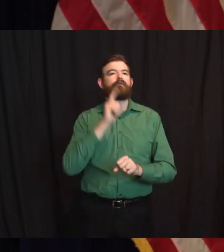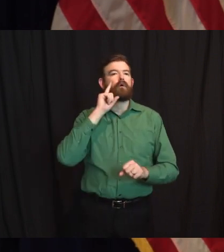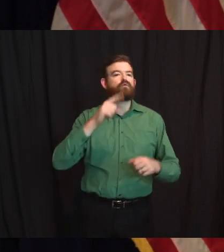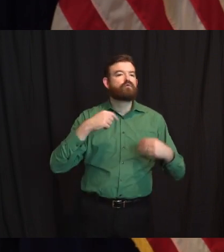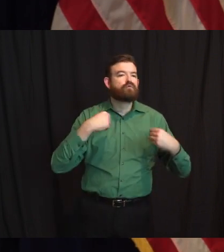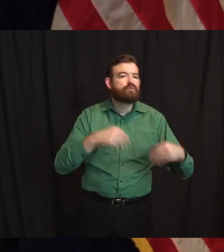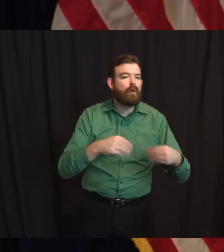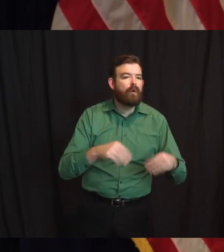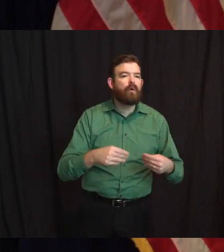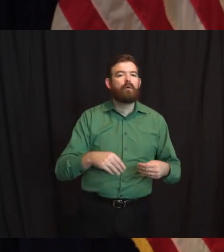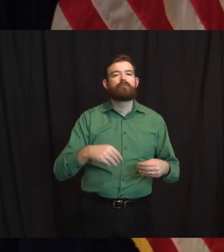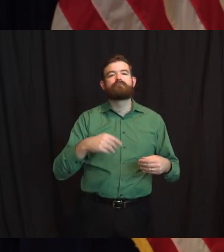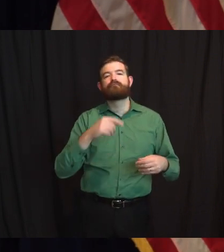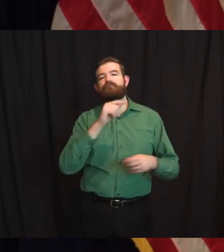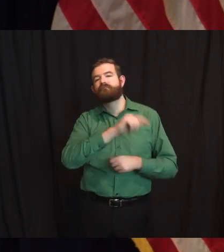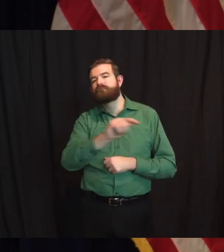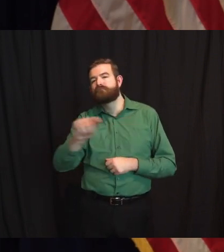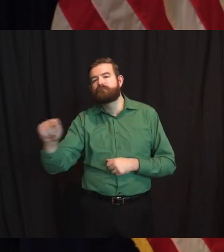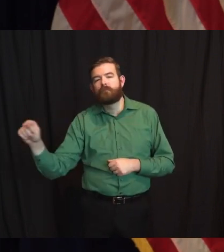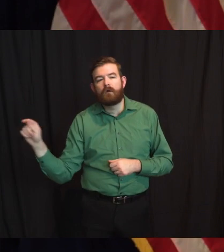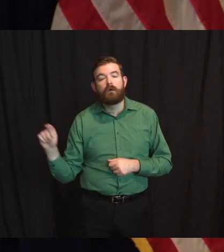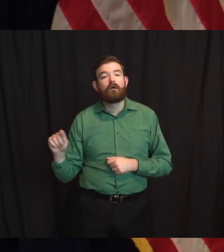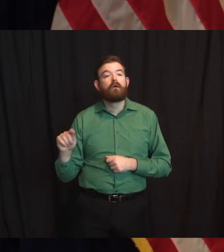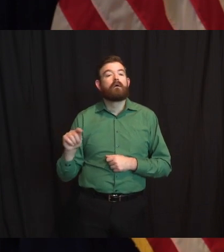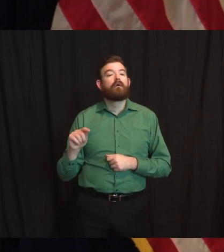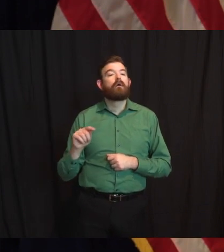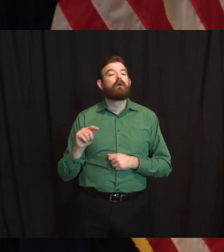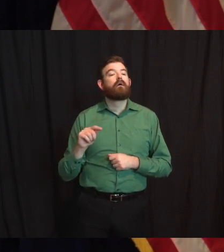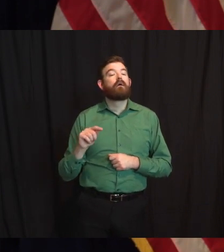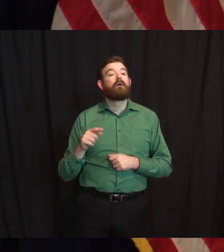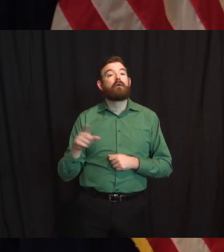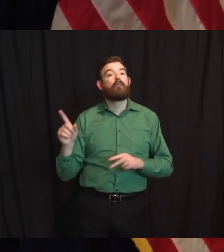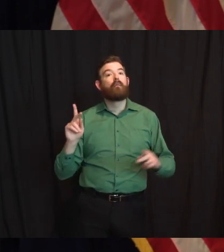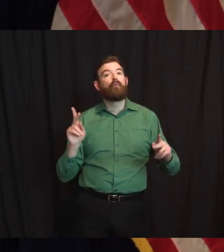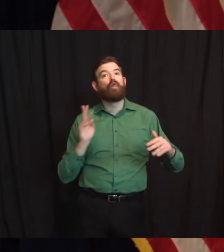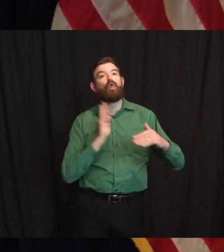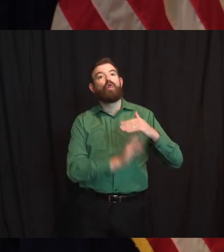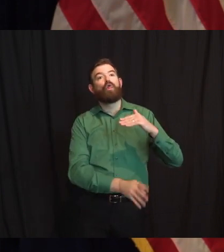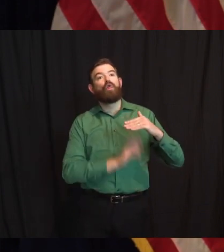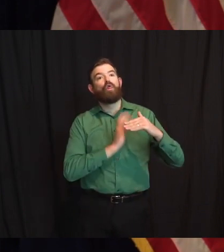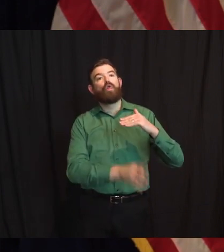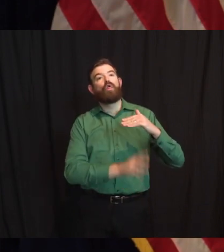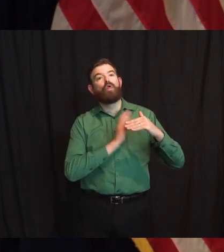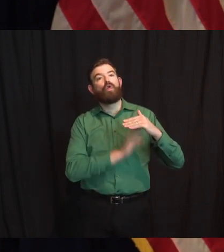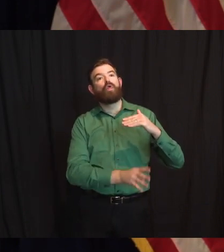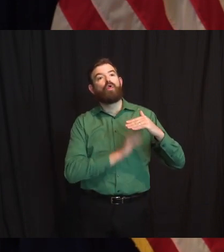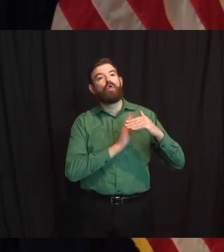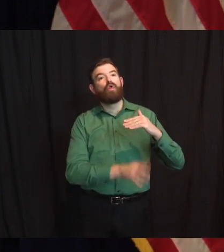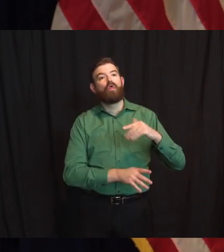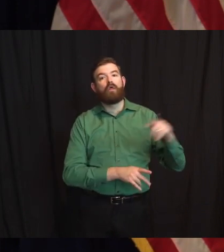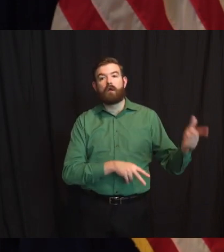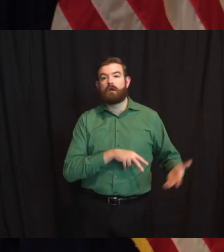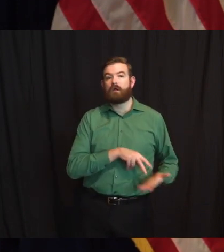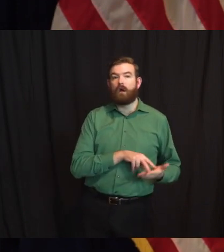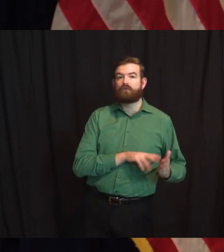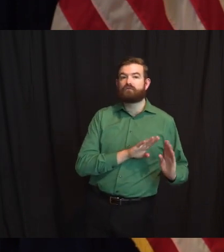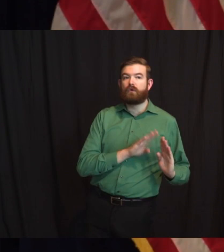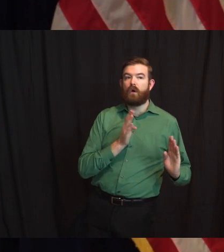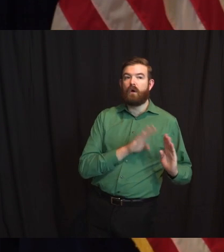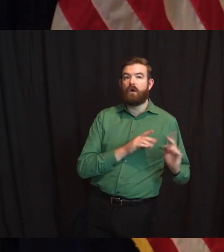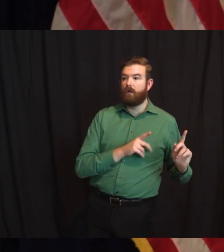know, checking people to make sure they're masked coming in, and that person was taking some